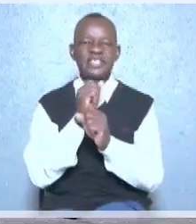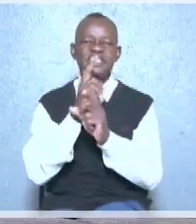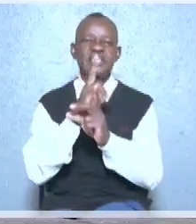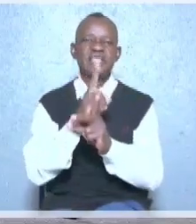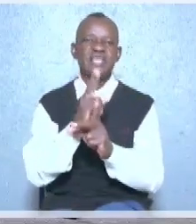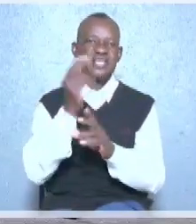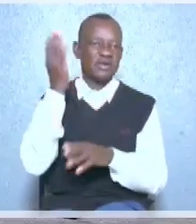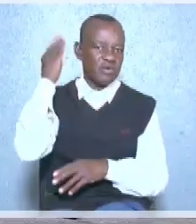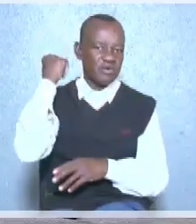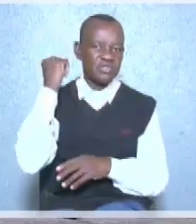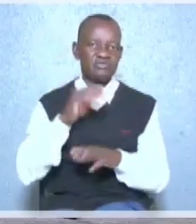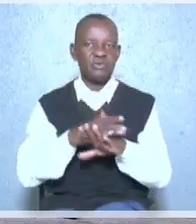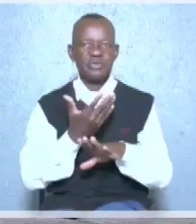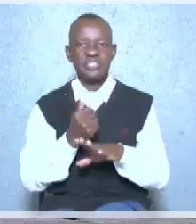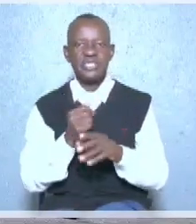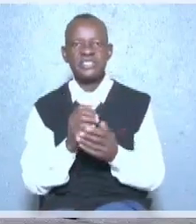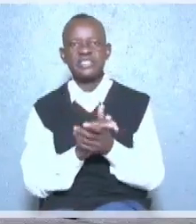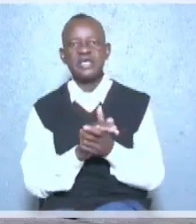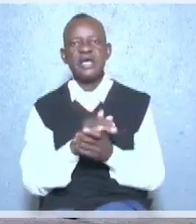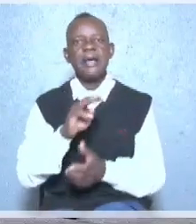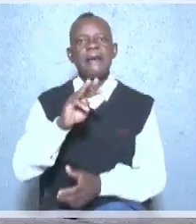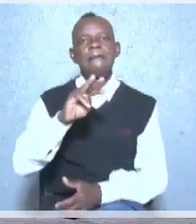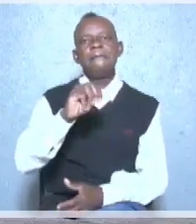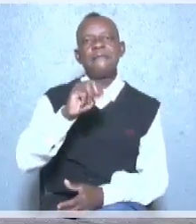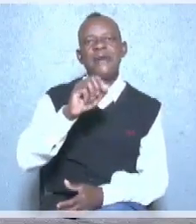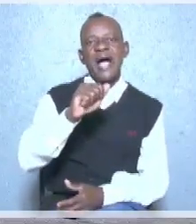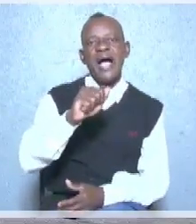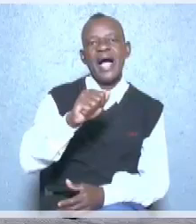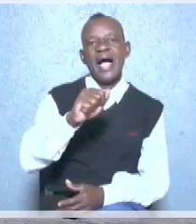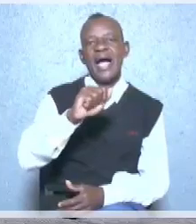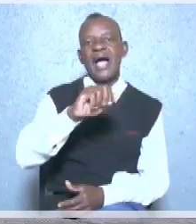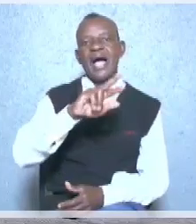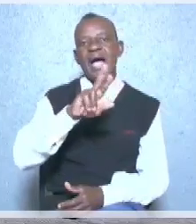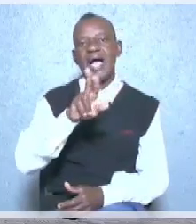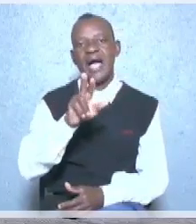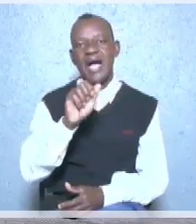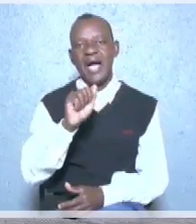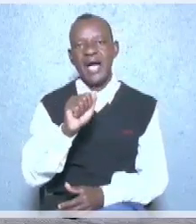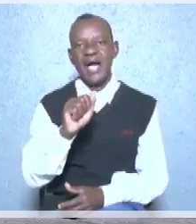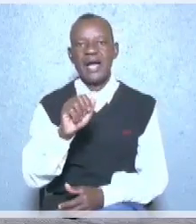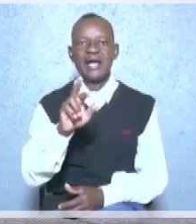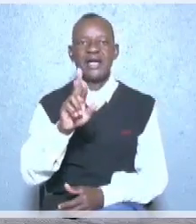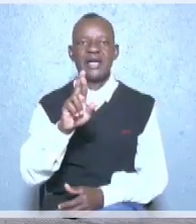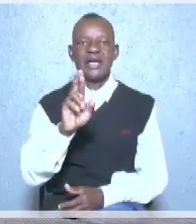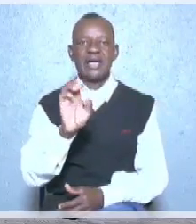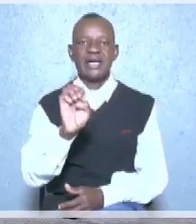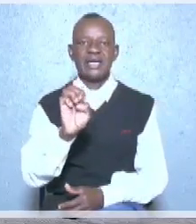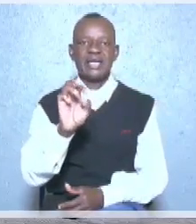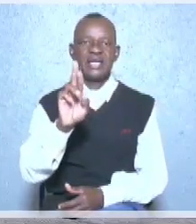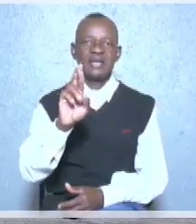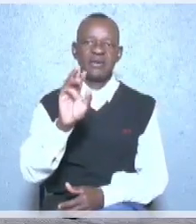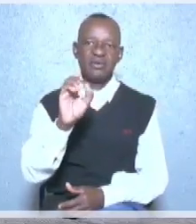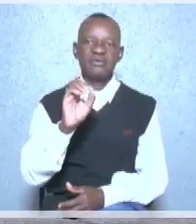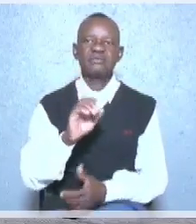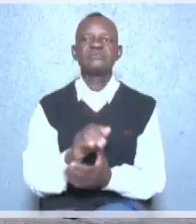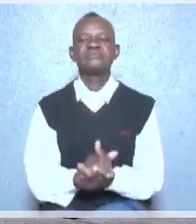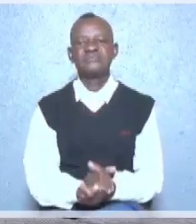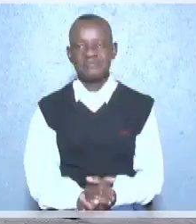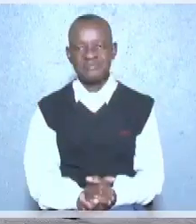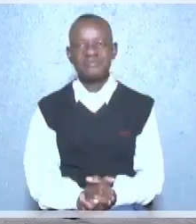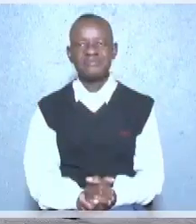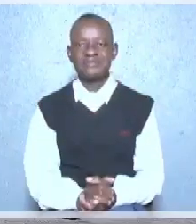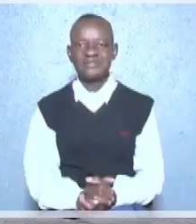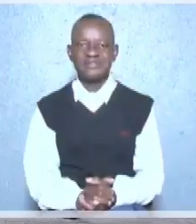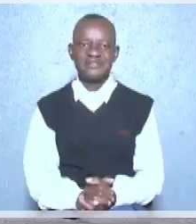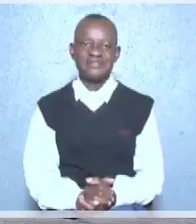still believe the founding father's story needed to be retold. That I hold strong. All right. Armas, your thoughts?